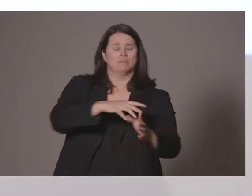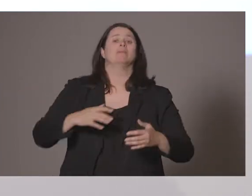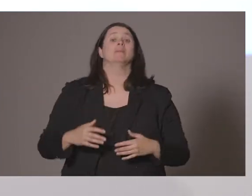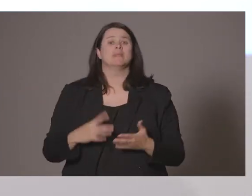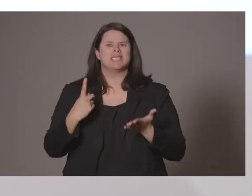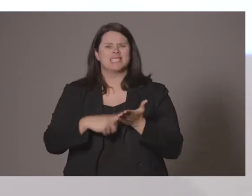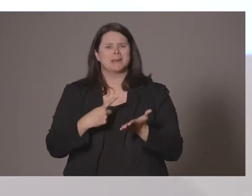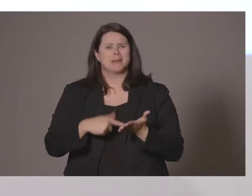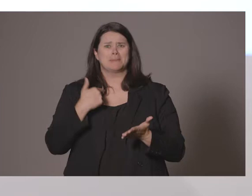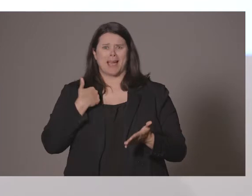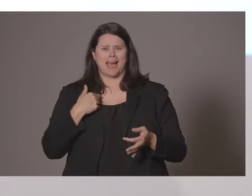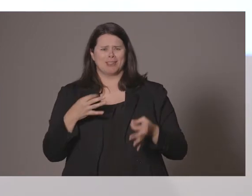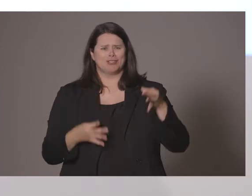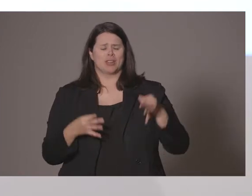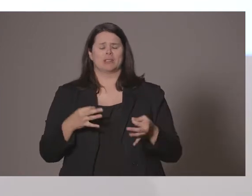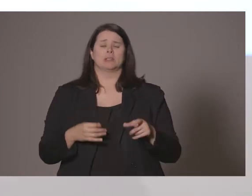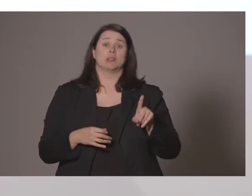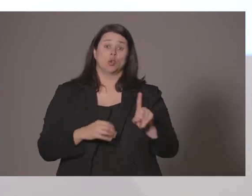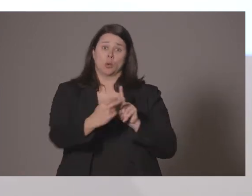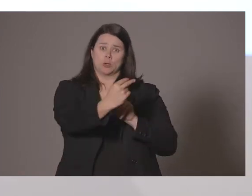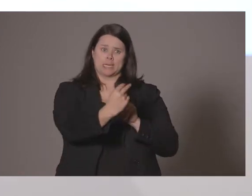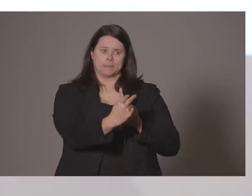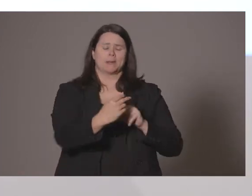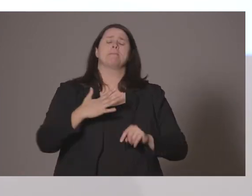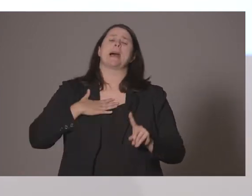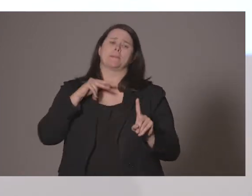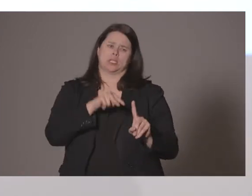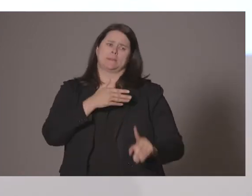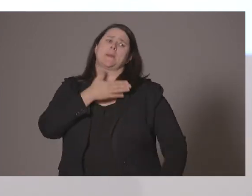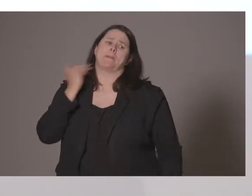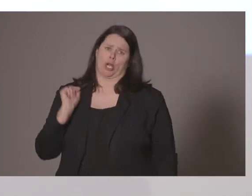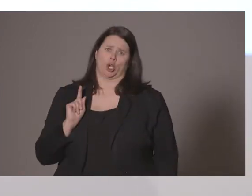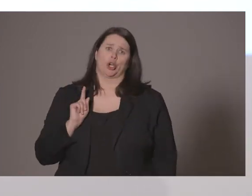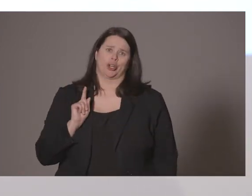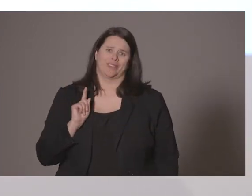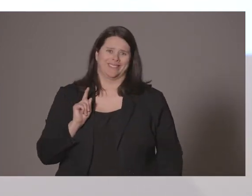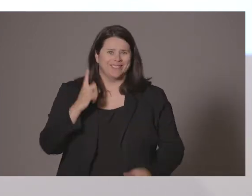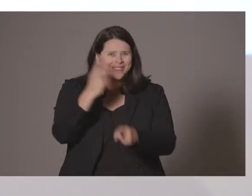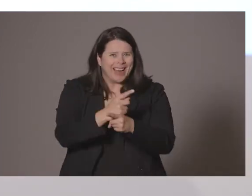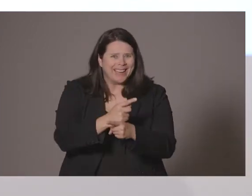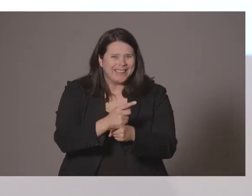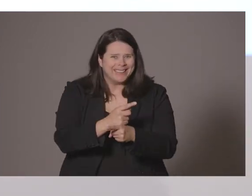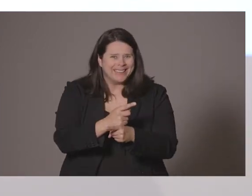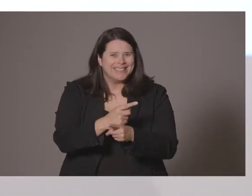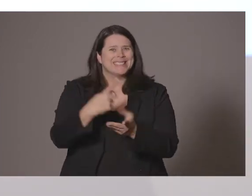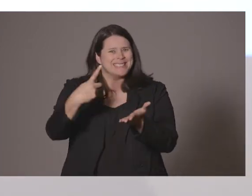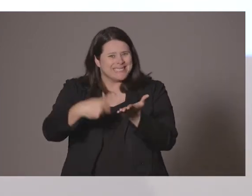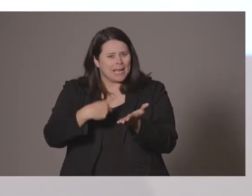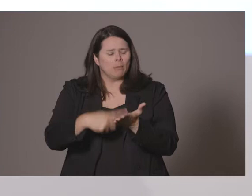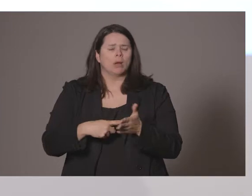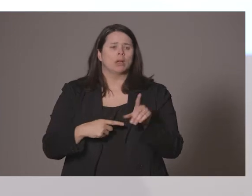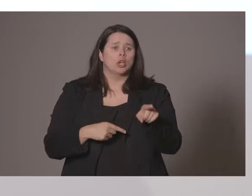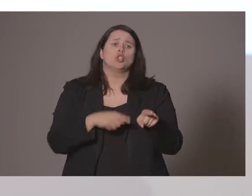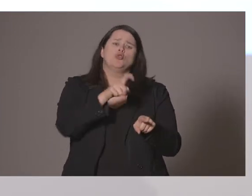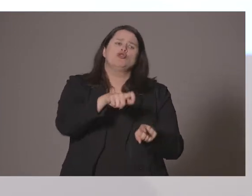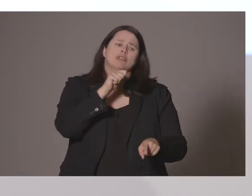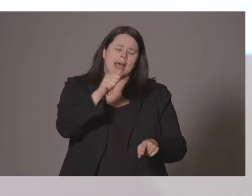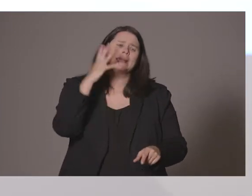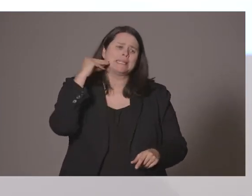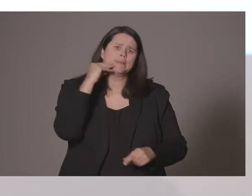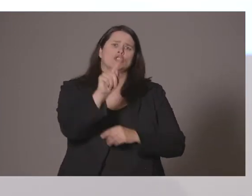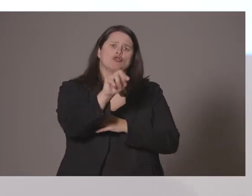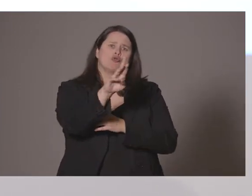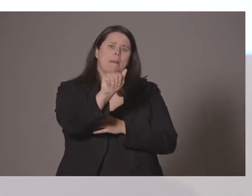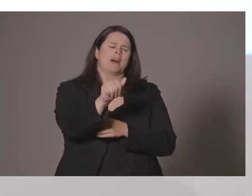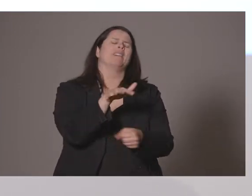judge people because their perception isn't as good as my perception. Right? Like, you shouldn't actually be having a trauma response right now, get